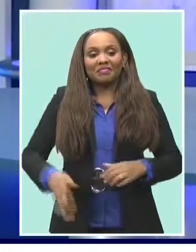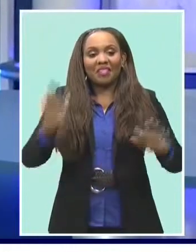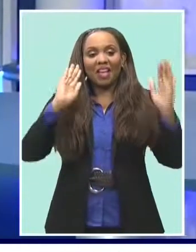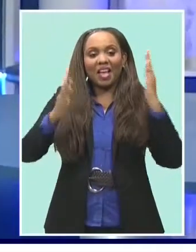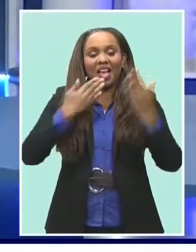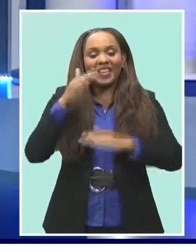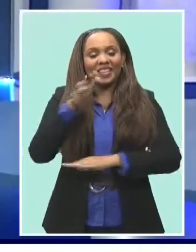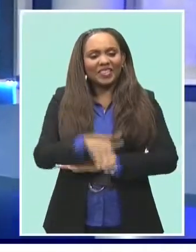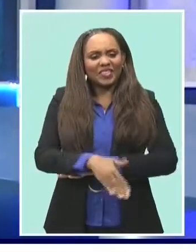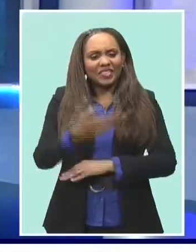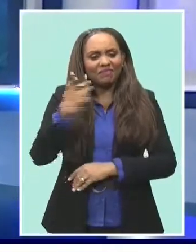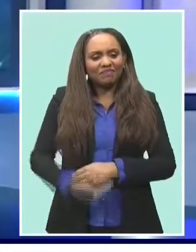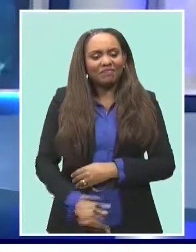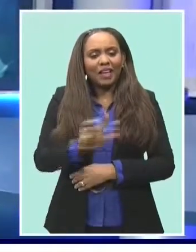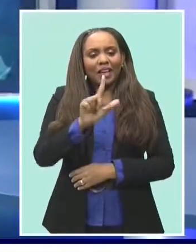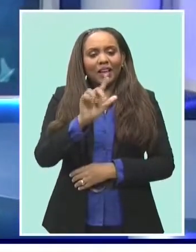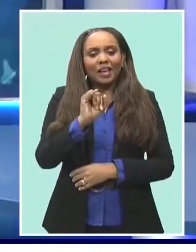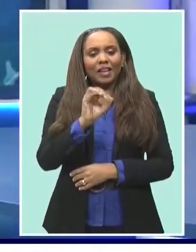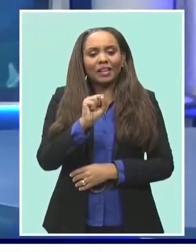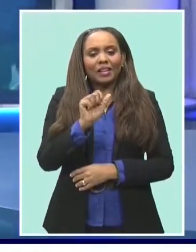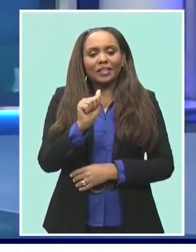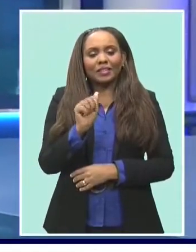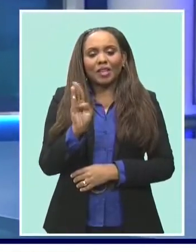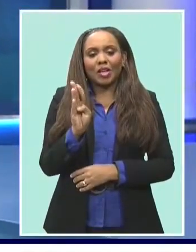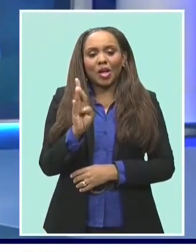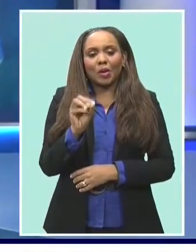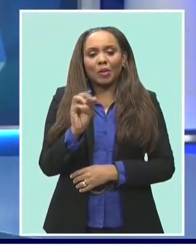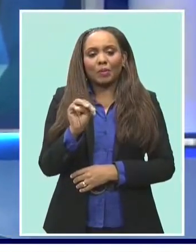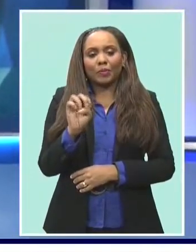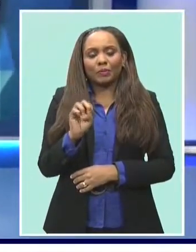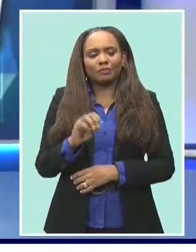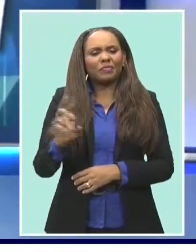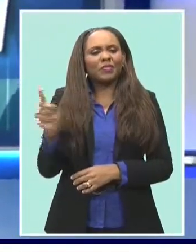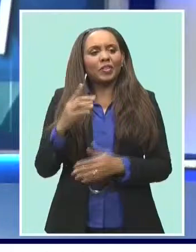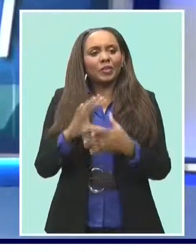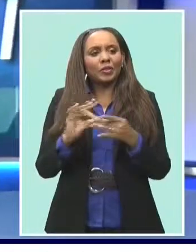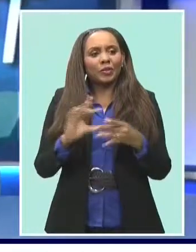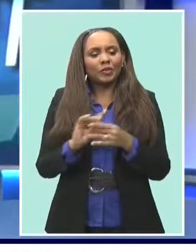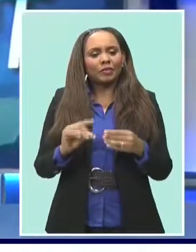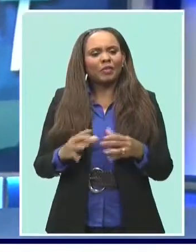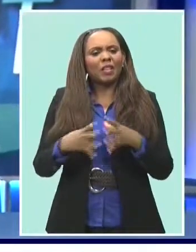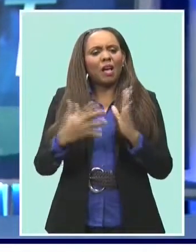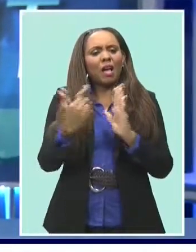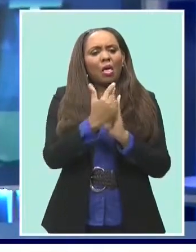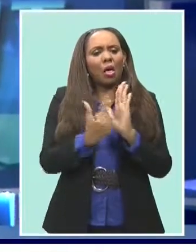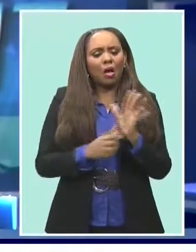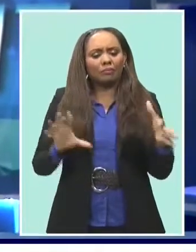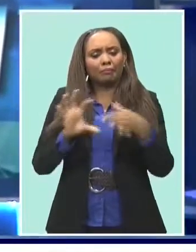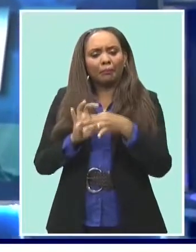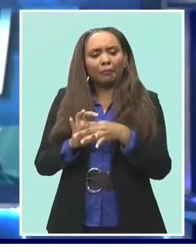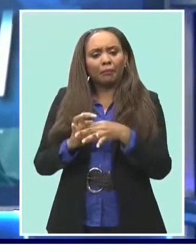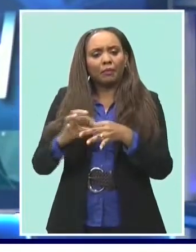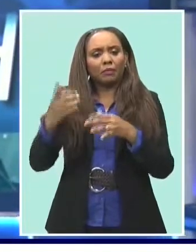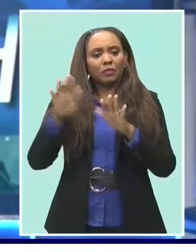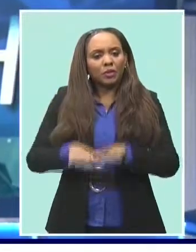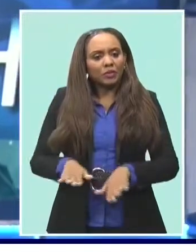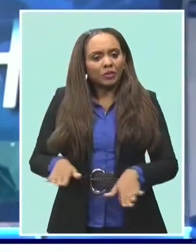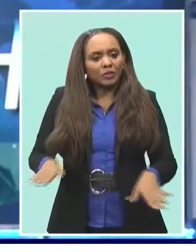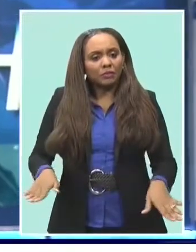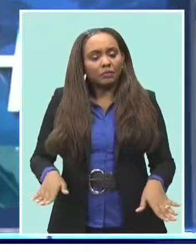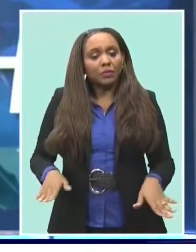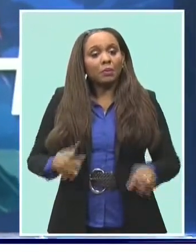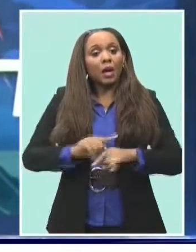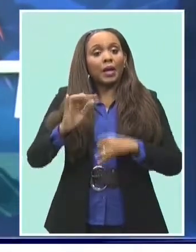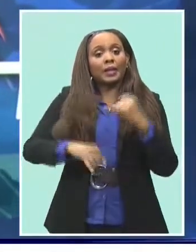Very good evening to you. I'm Lisa Broom. In our top story tonight, there are a number of laws related to children which the international